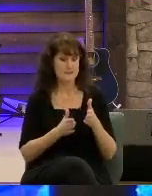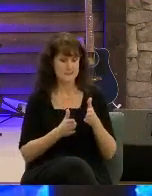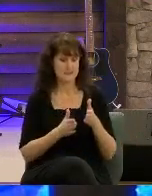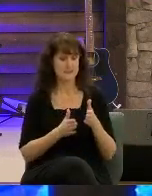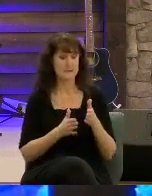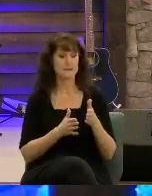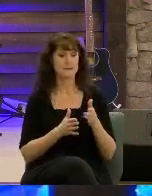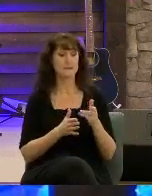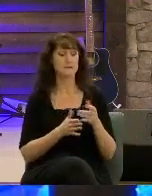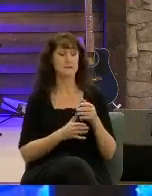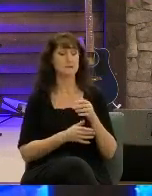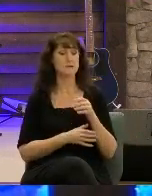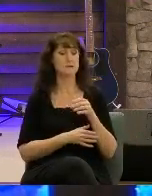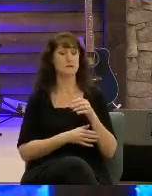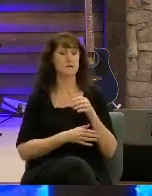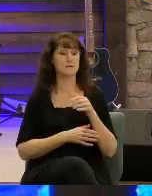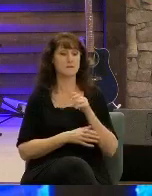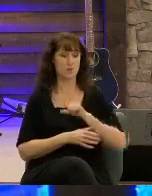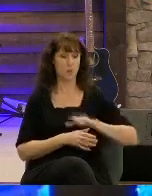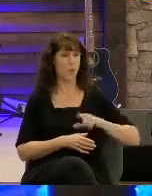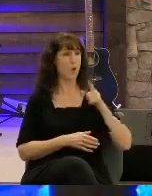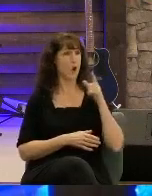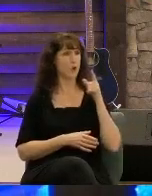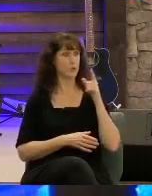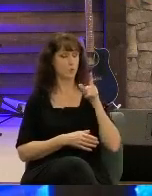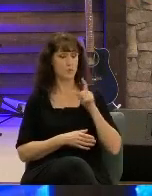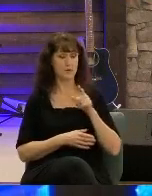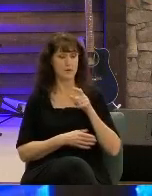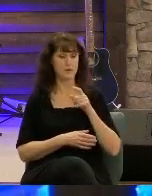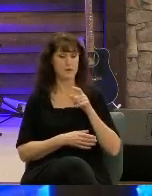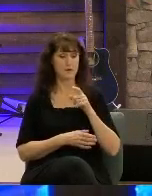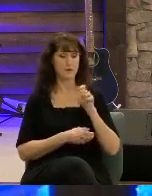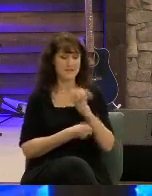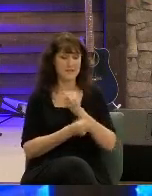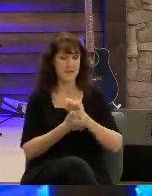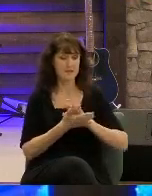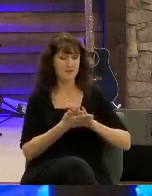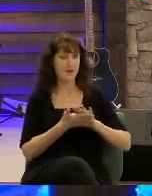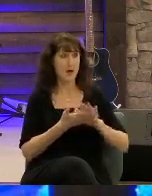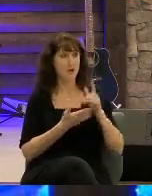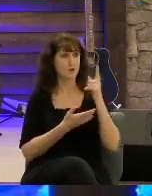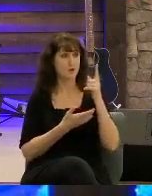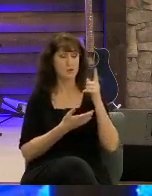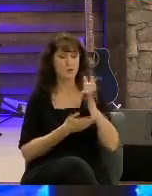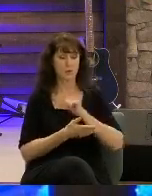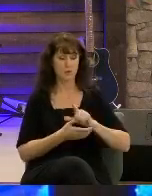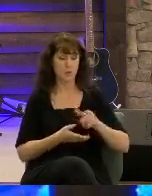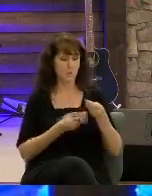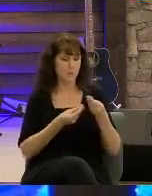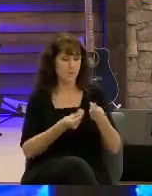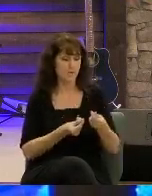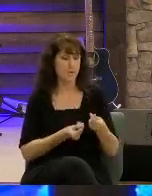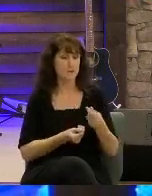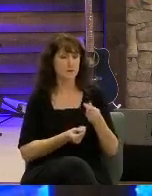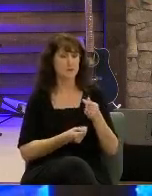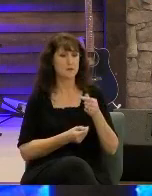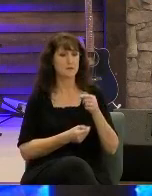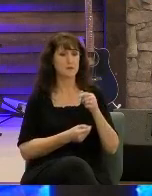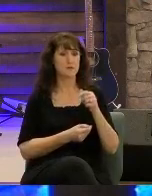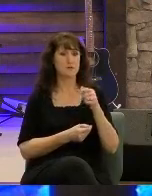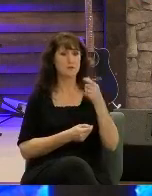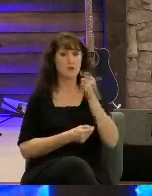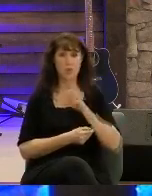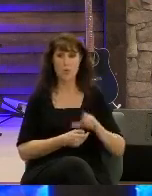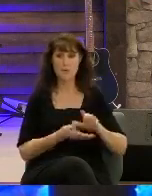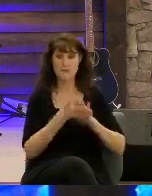Jehovah Mekadesh, the Lord who sanctifies you. Jehovah Jireh, the Lord will provide. Jehovah Shalom, the Lord